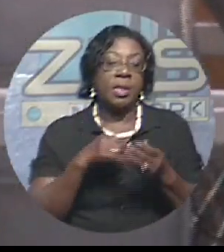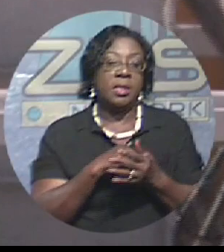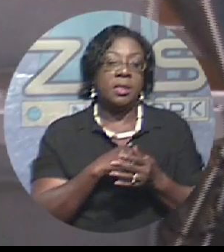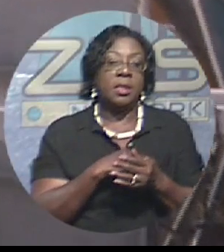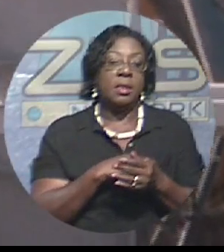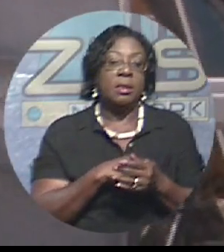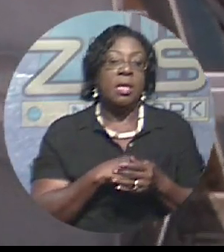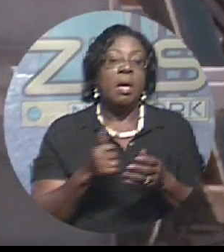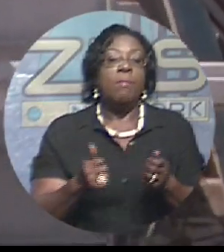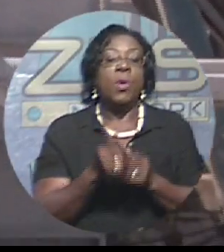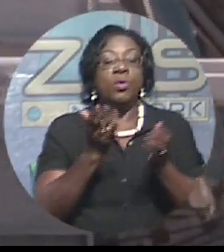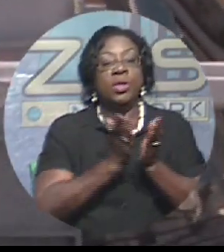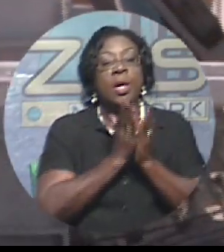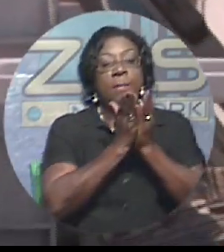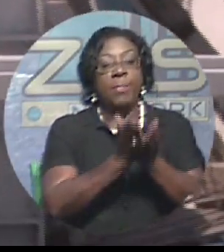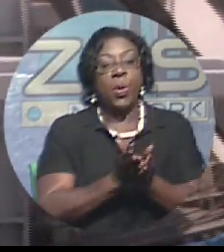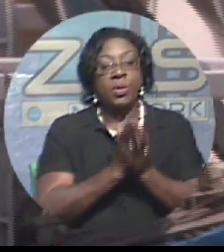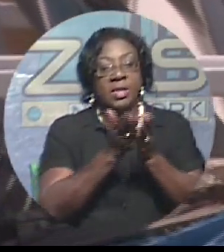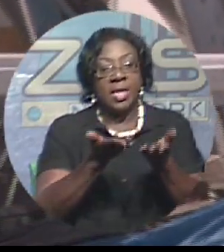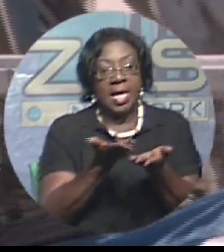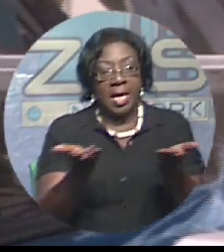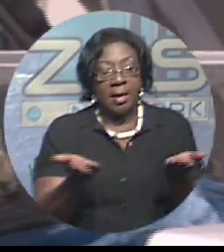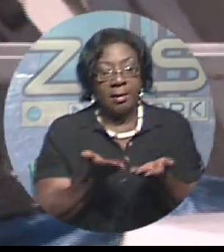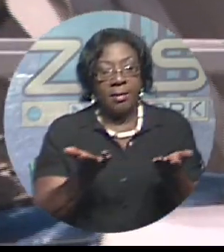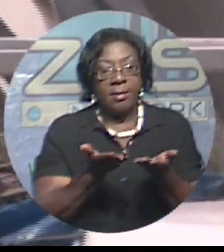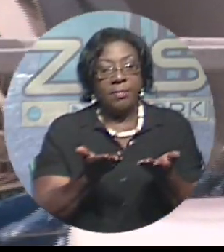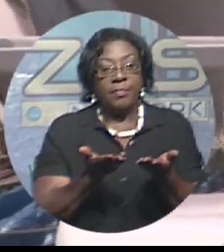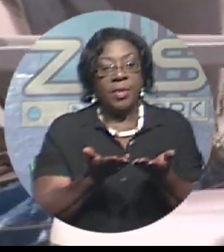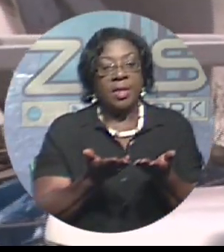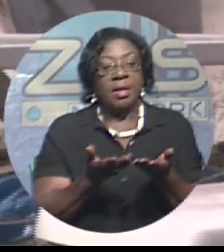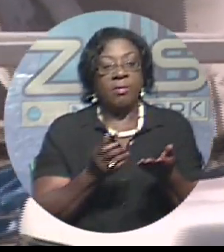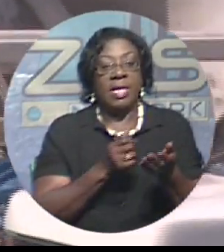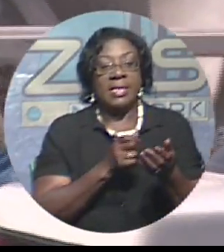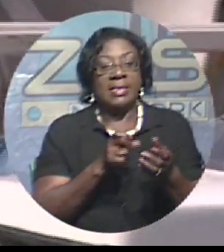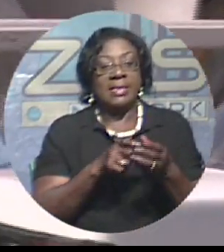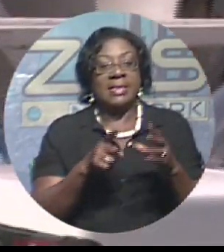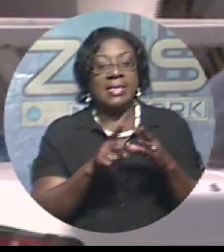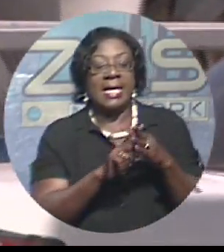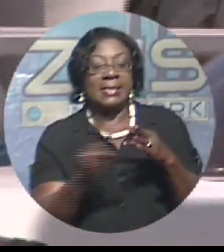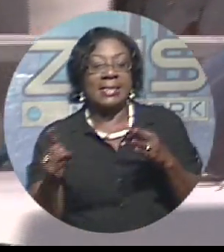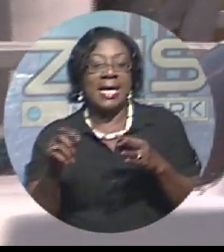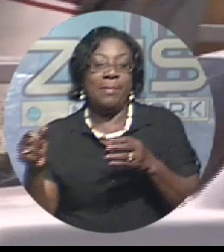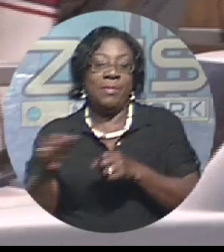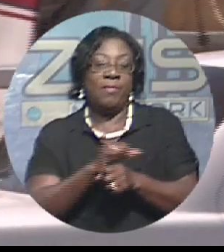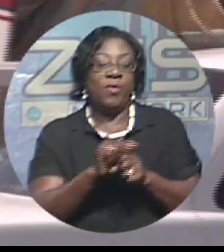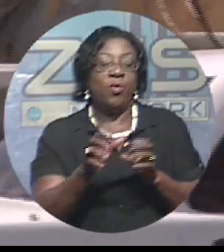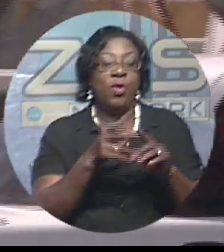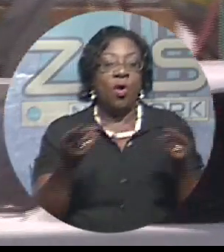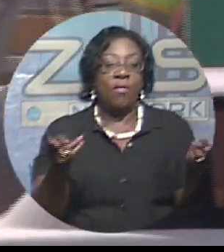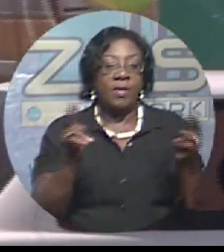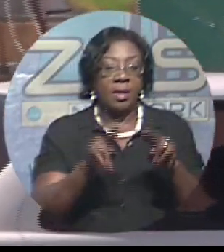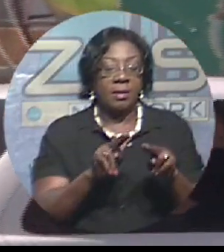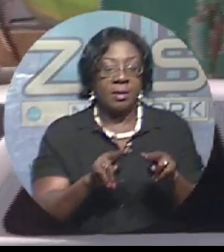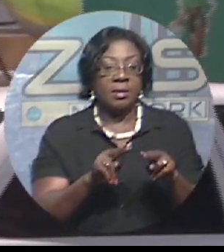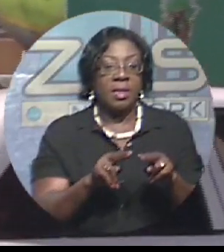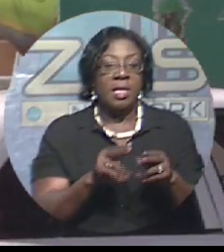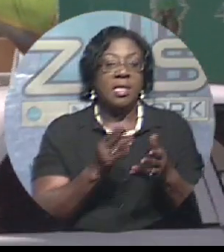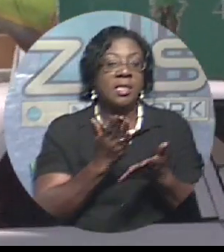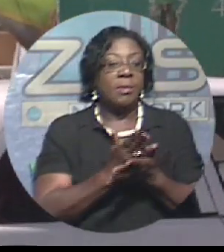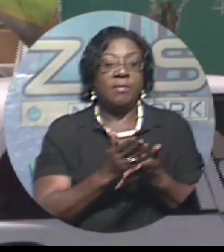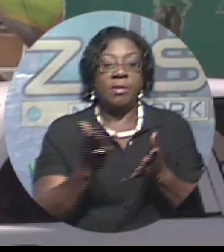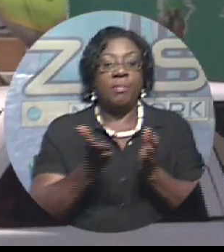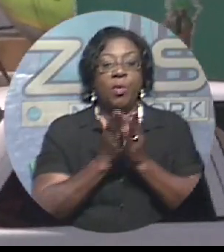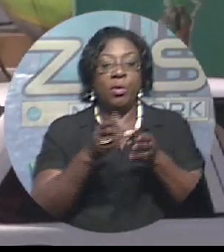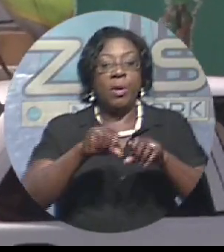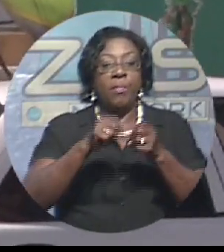that most sloops here in the capital escaped the fury of Hurricane Matthew, with the exception of Barbara J's Lady Natalie, which broke a mast.